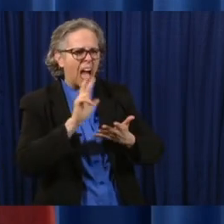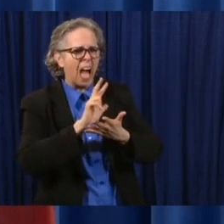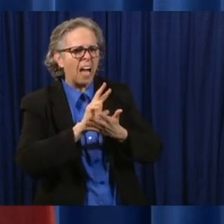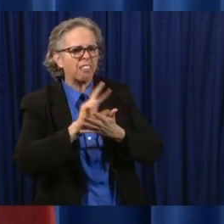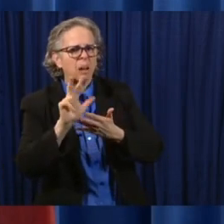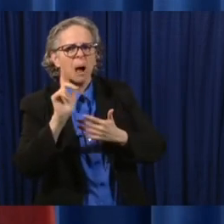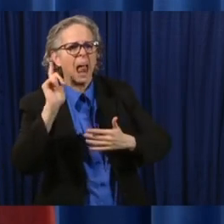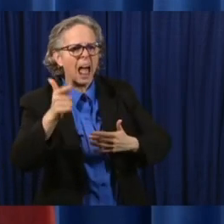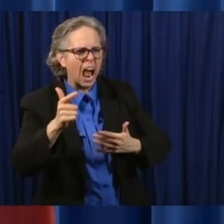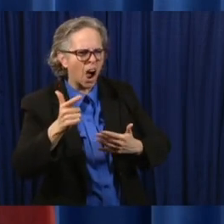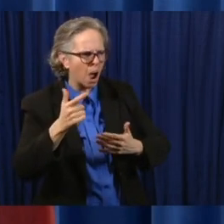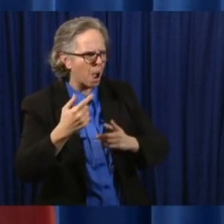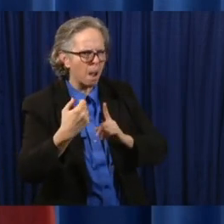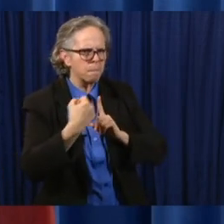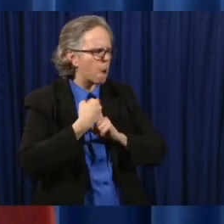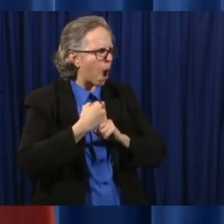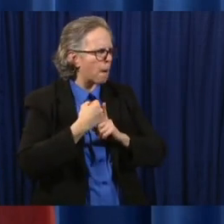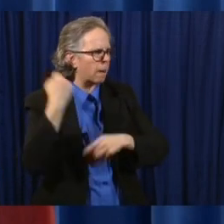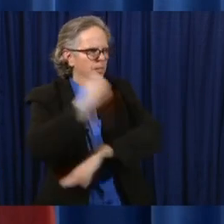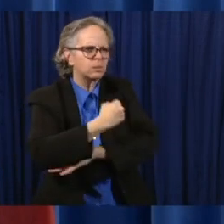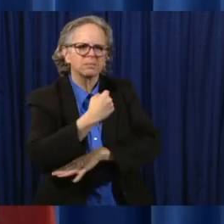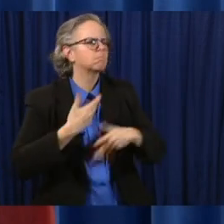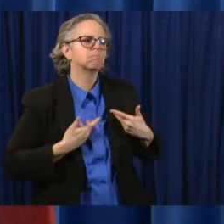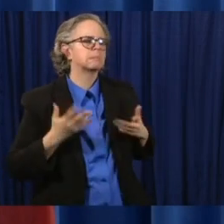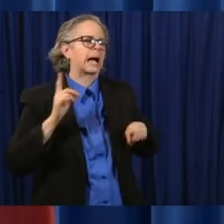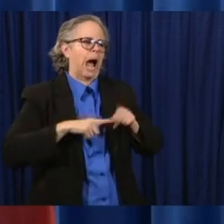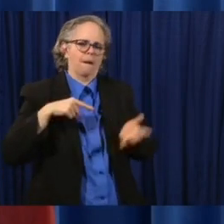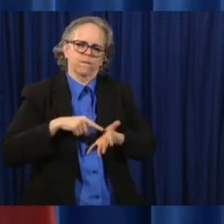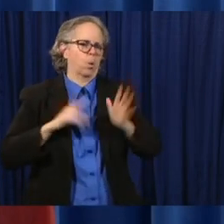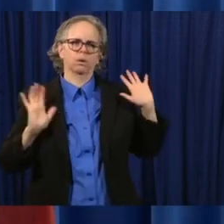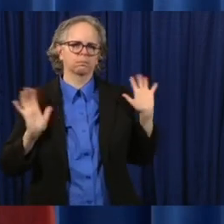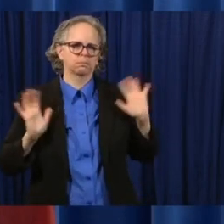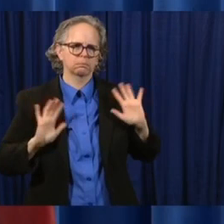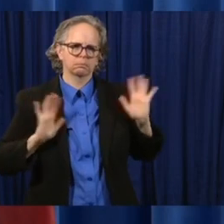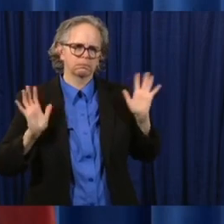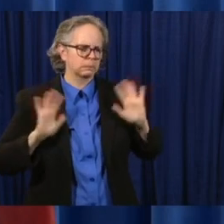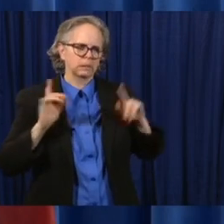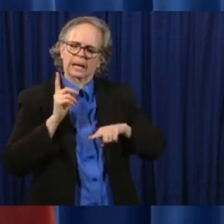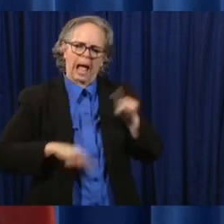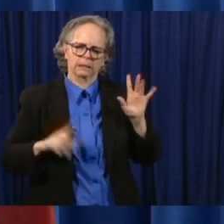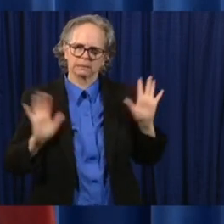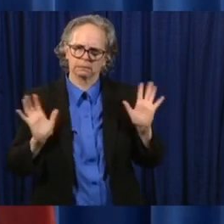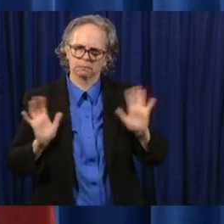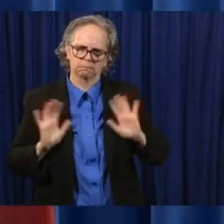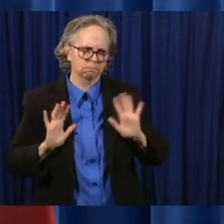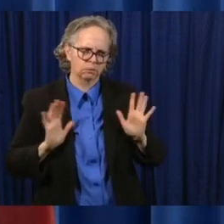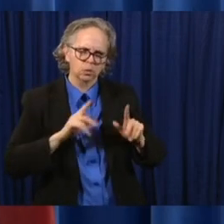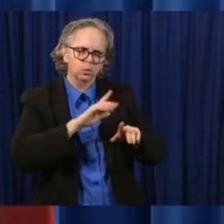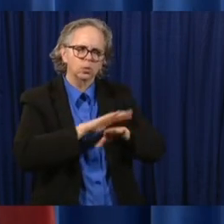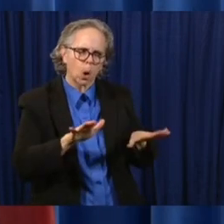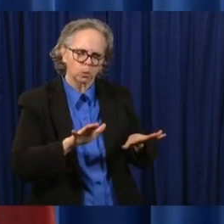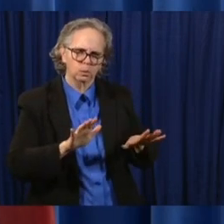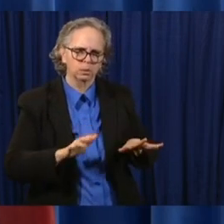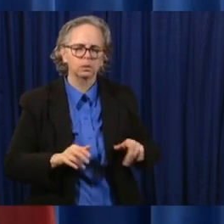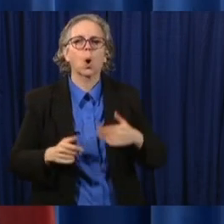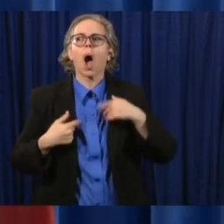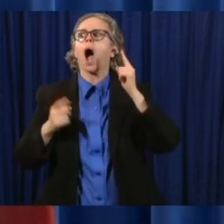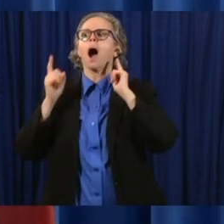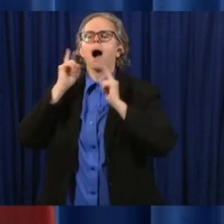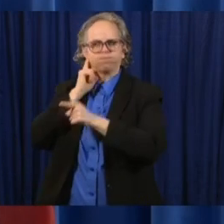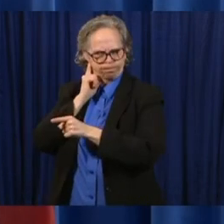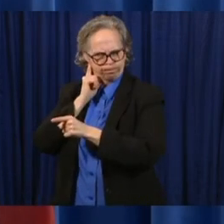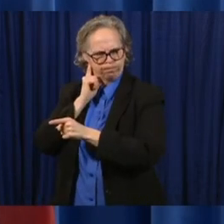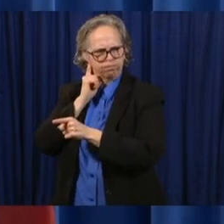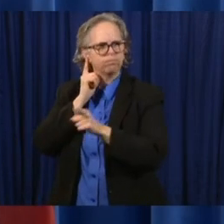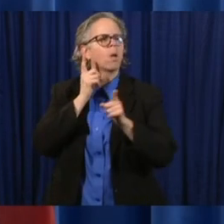said, you know, they've told me, men and women, I can't do that again. So what we're trying to do in a